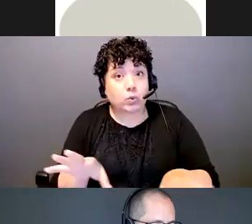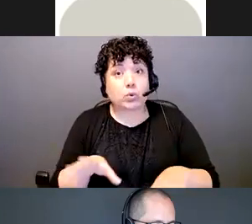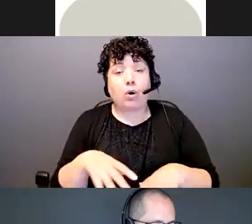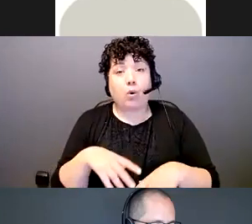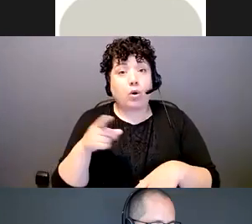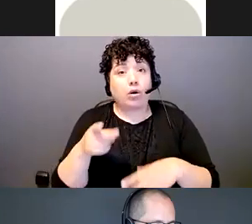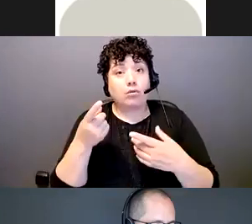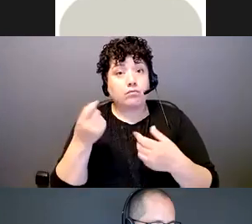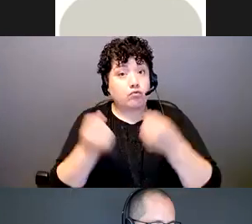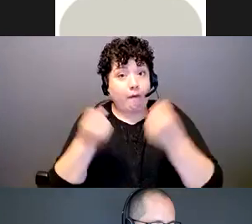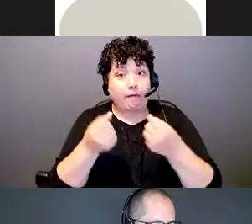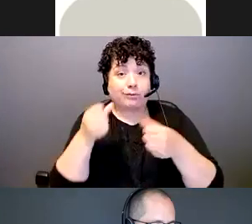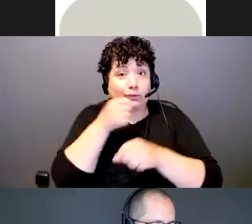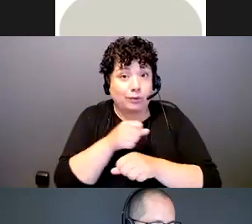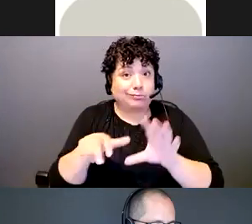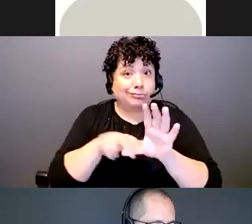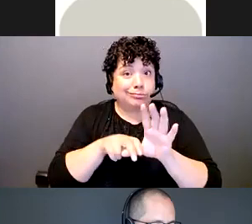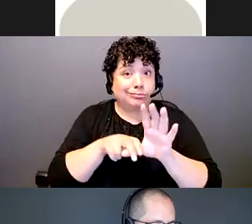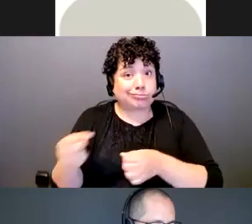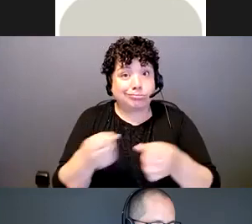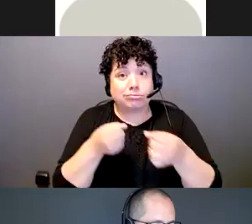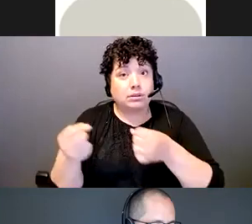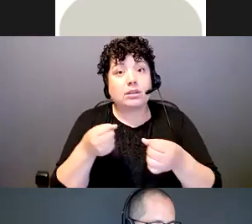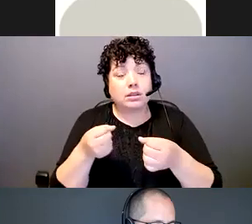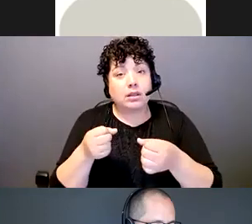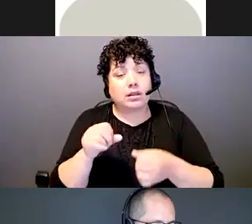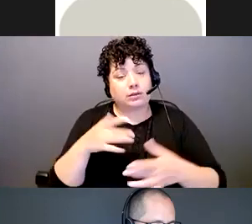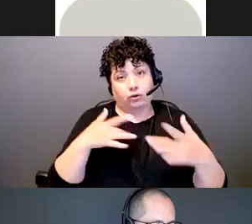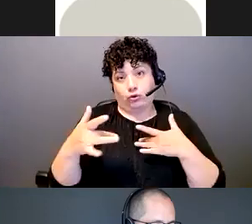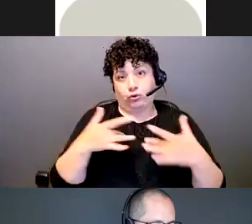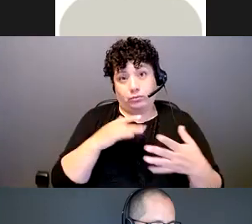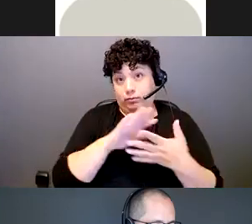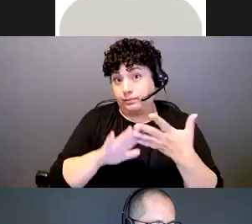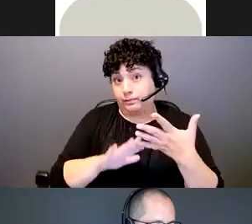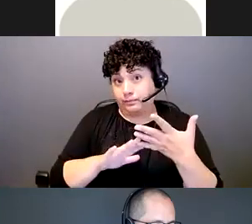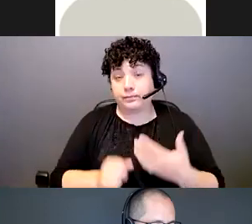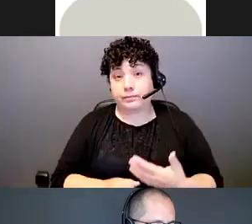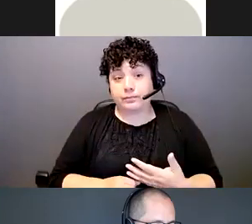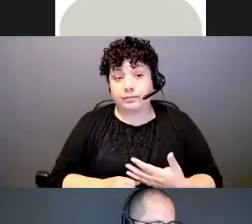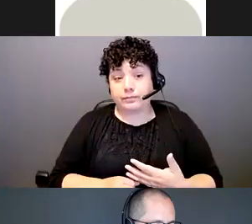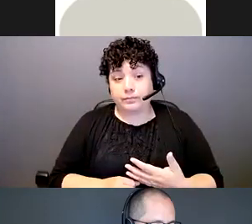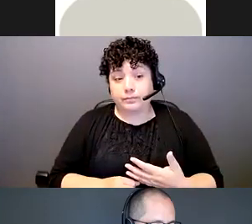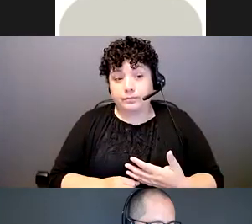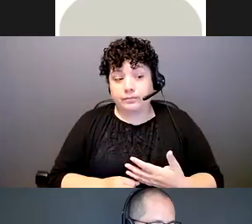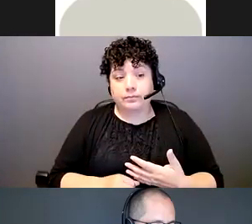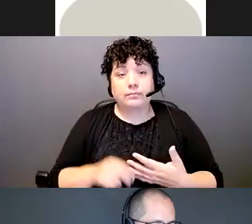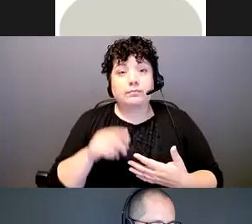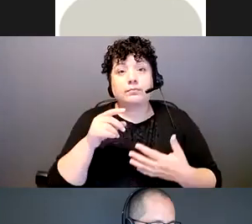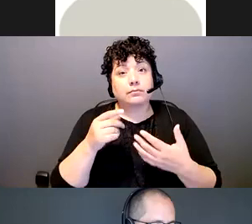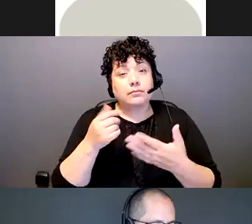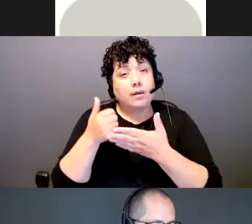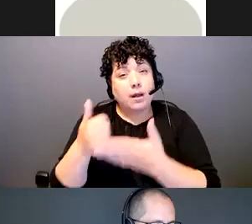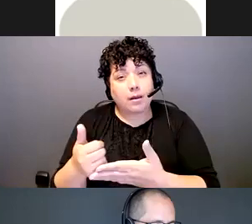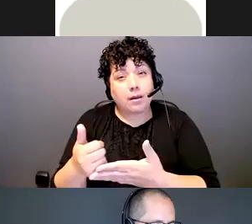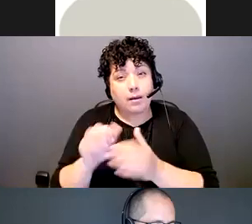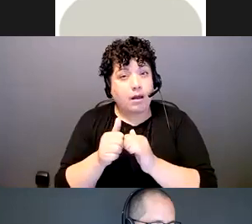the influence, those are areas of concern. So you want to look at helping to reduce the risks